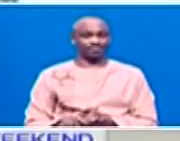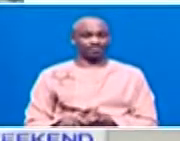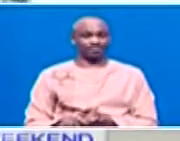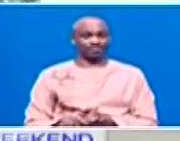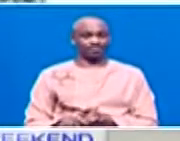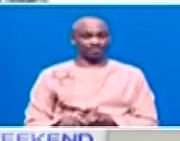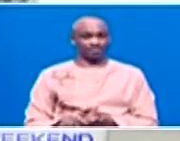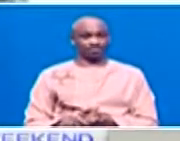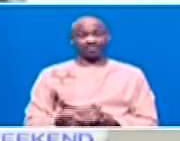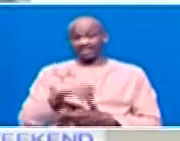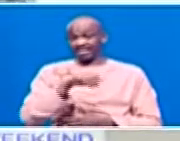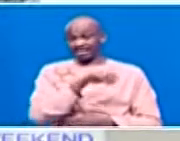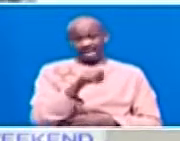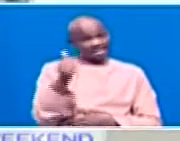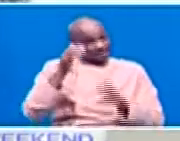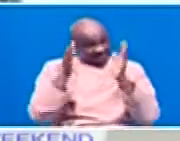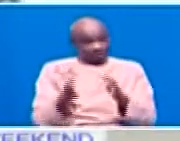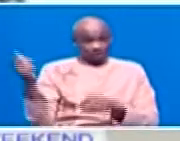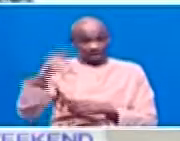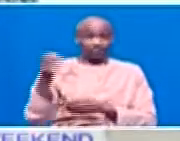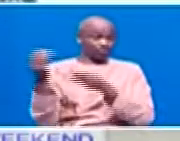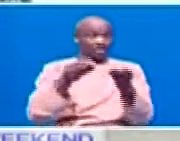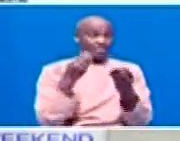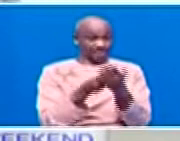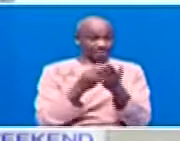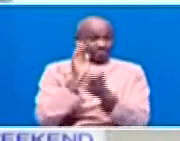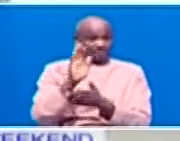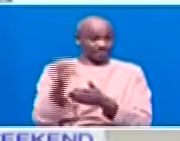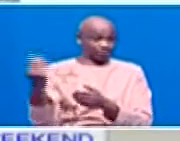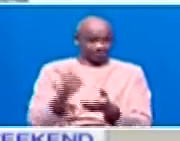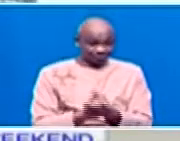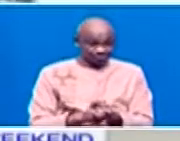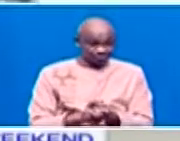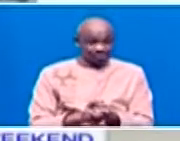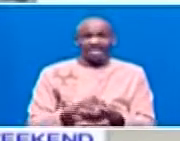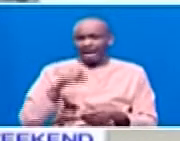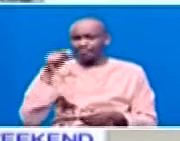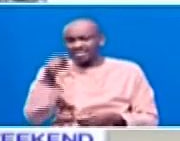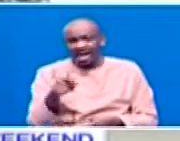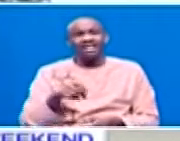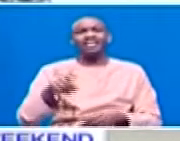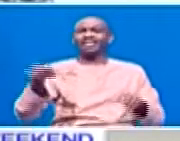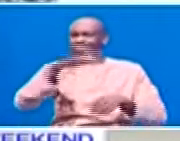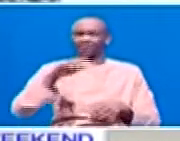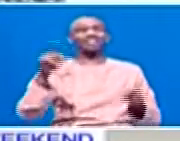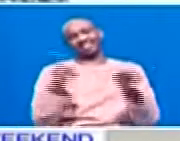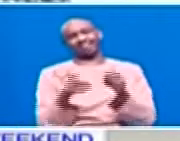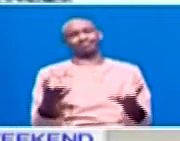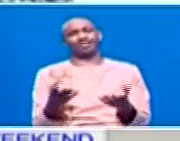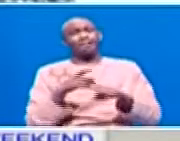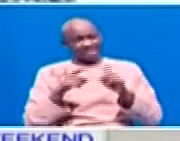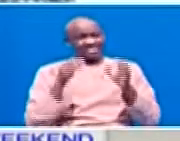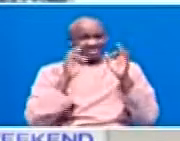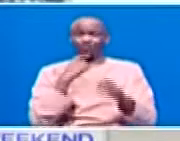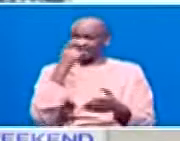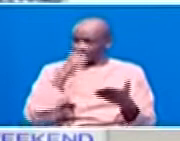Any investor investing in Taita Taveta will come and find the same environment when they come to Kilifi. But you see, if you